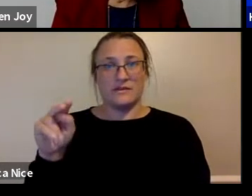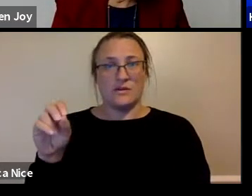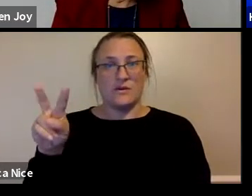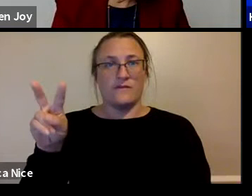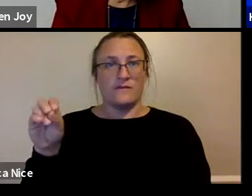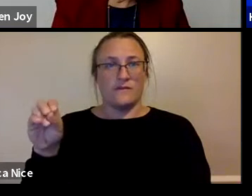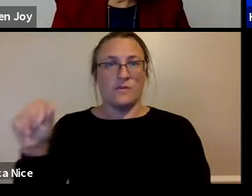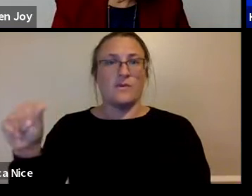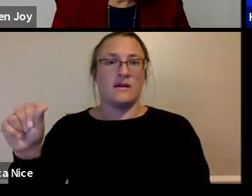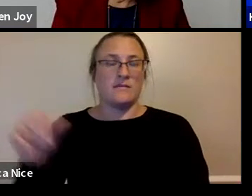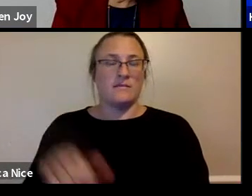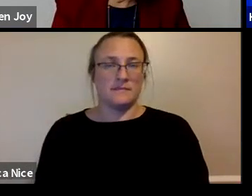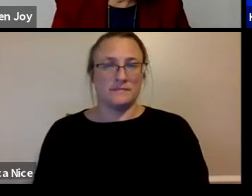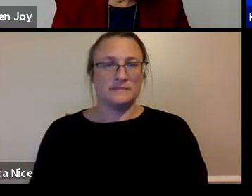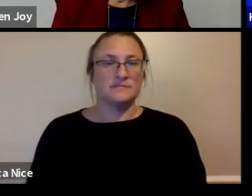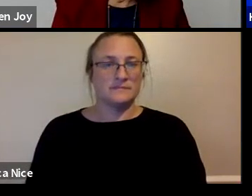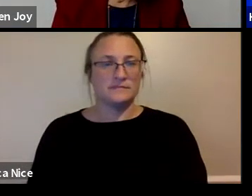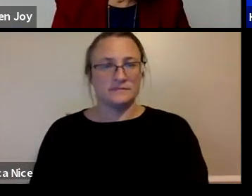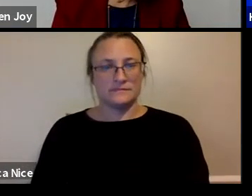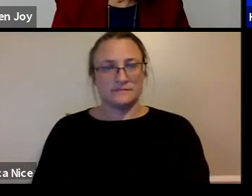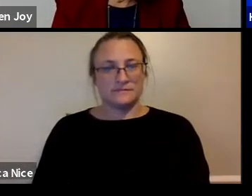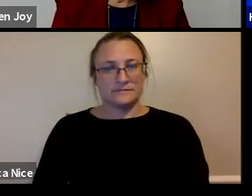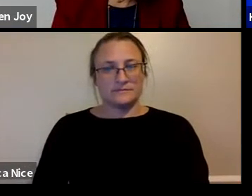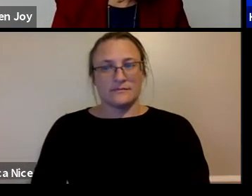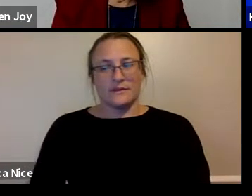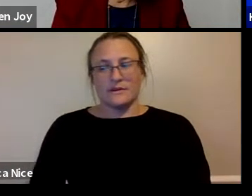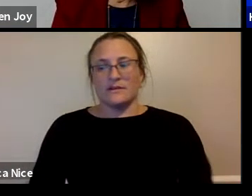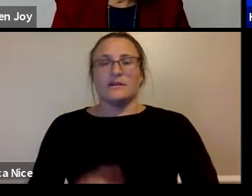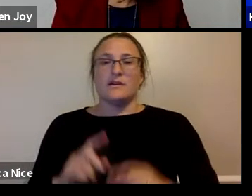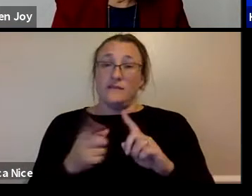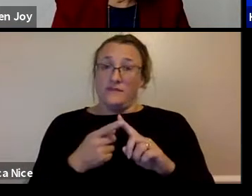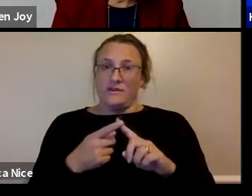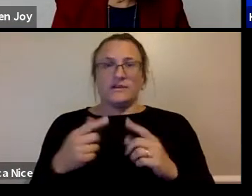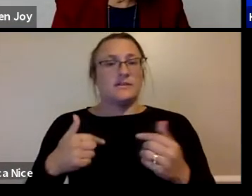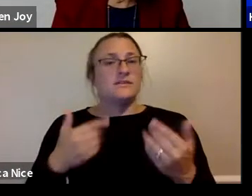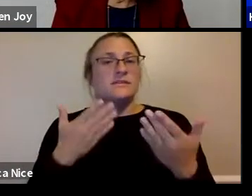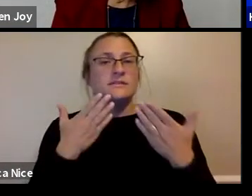Martin-NOV as in Victor OA. First of all, thank you